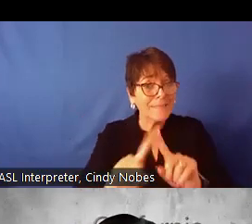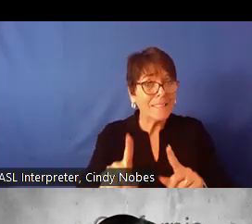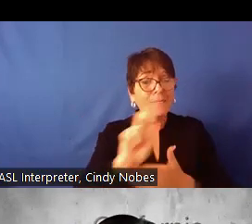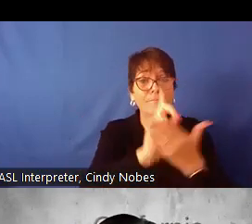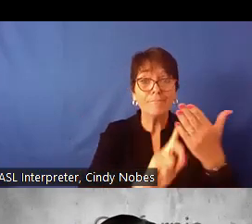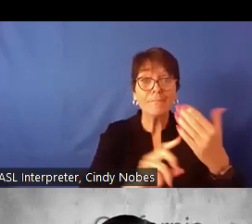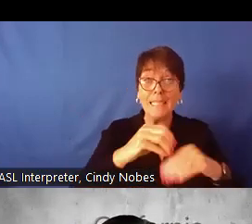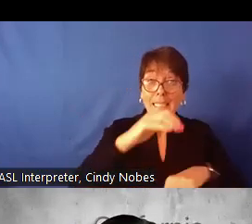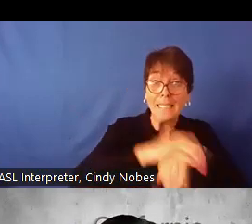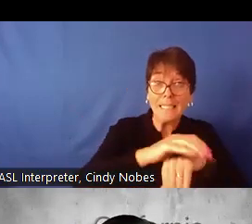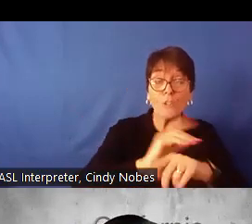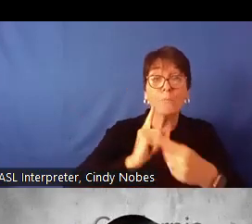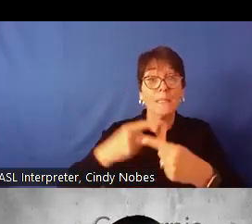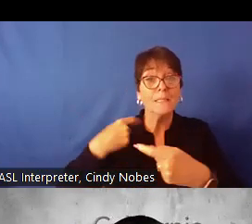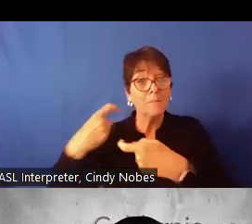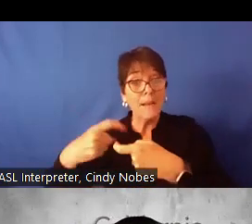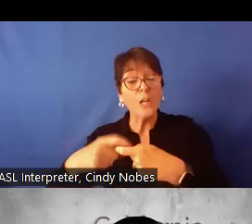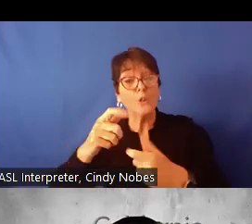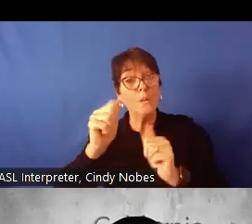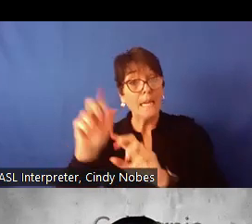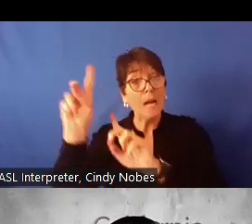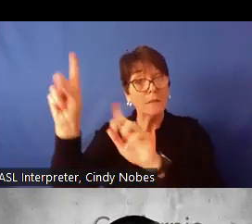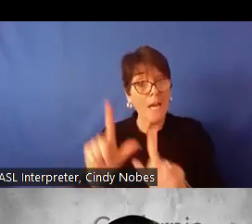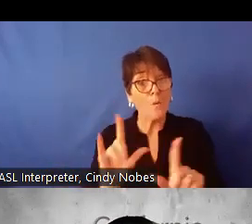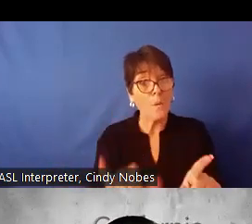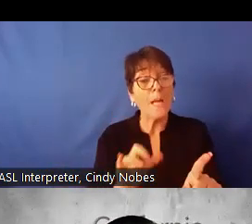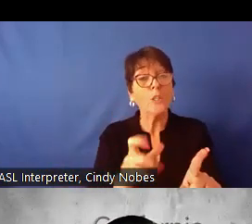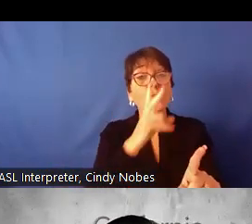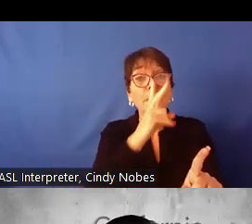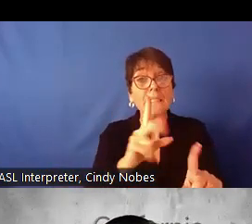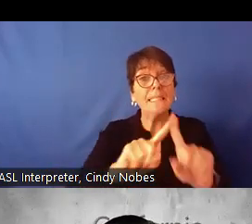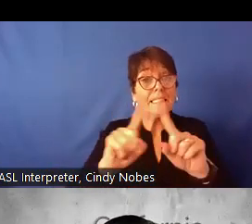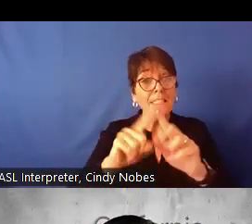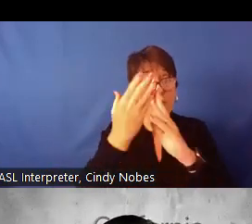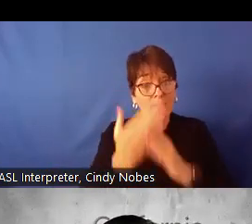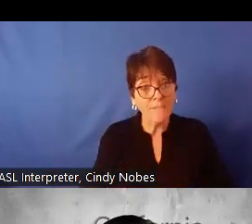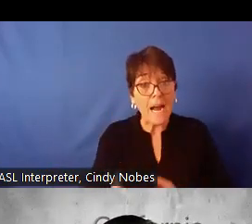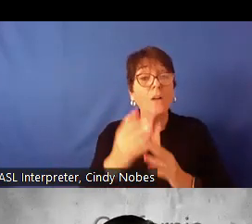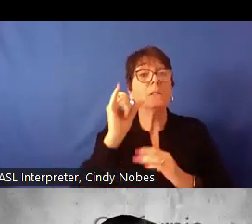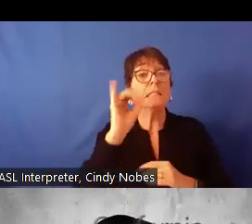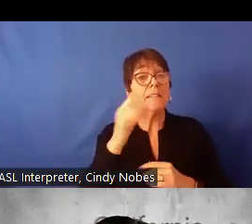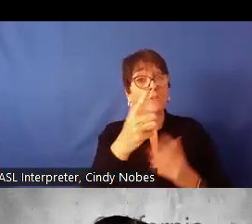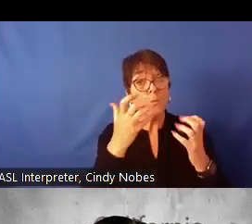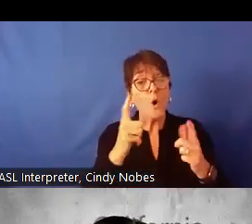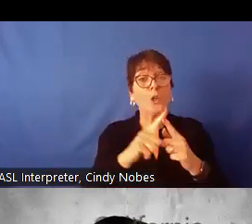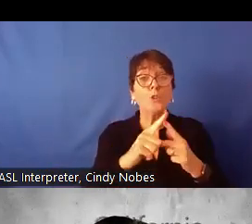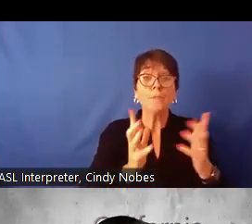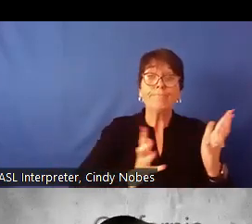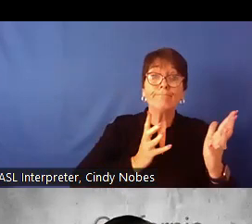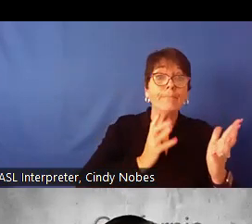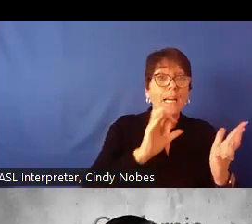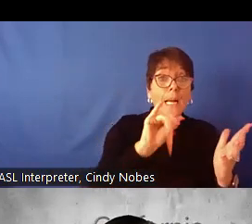English and Spanish. You can actually download the creative and you'll see the source files if you'd like to customize the